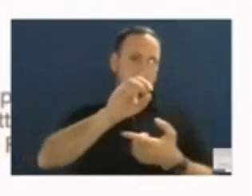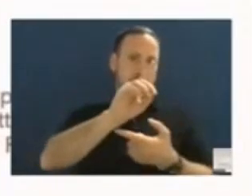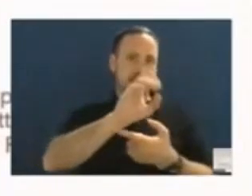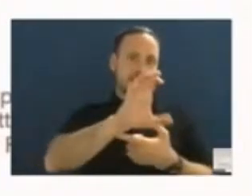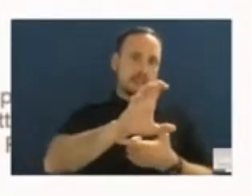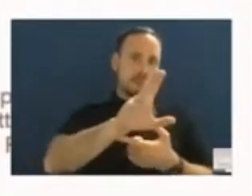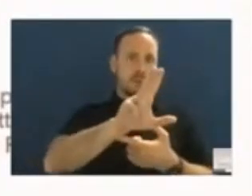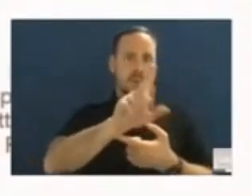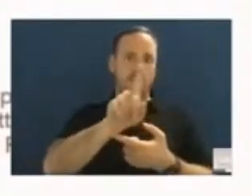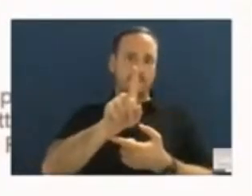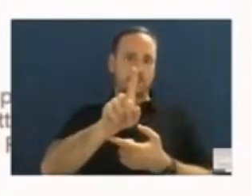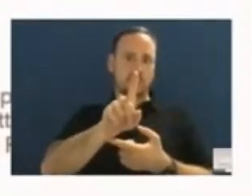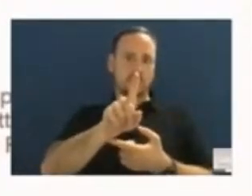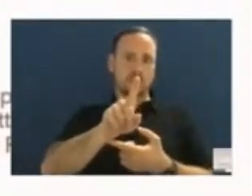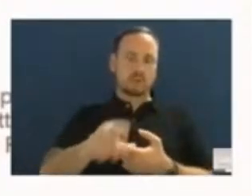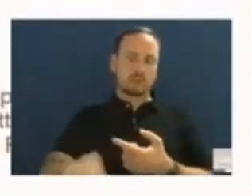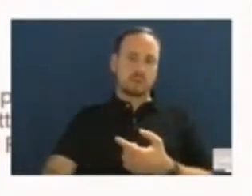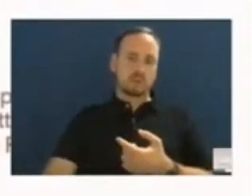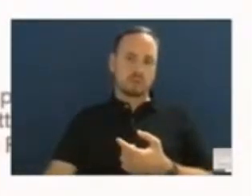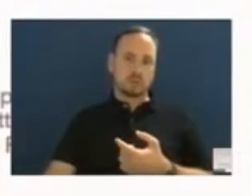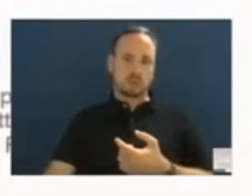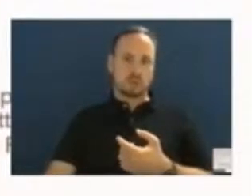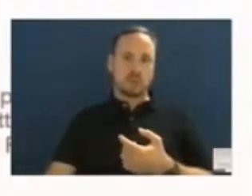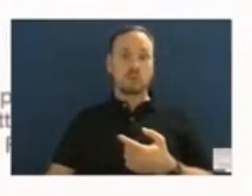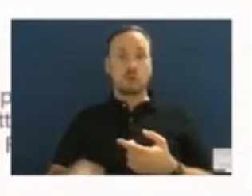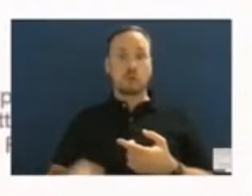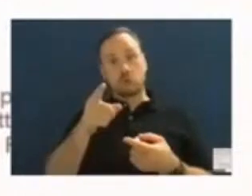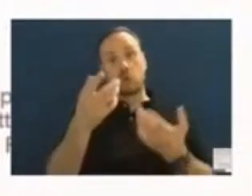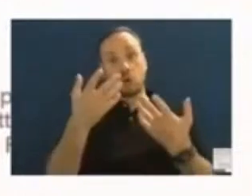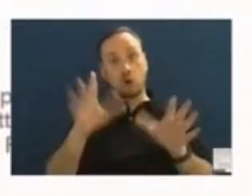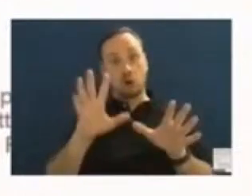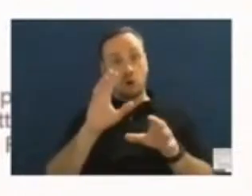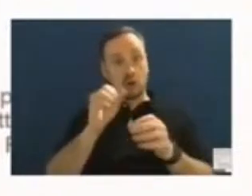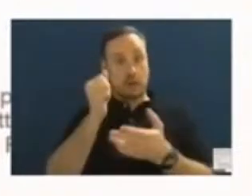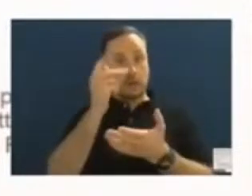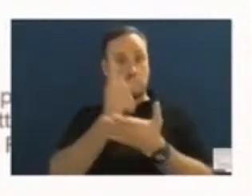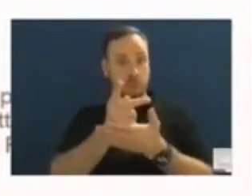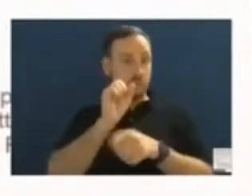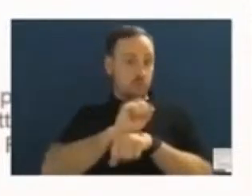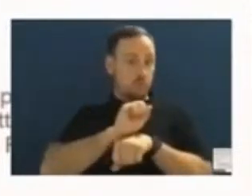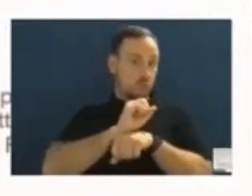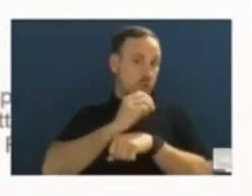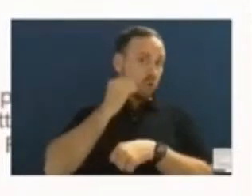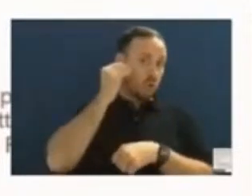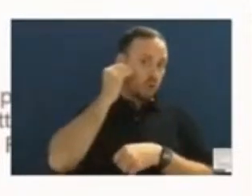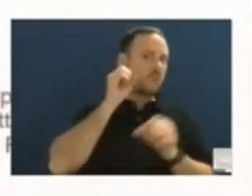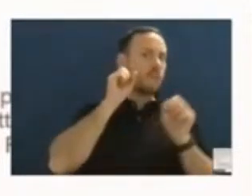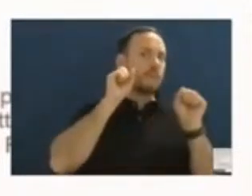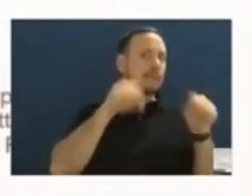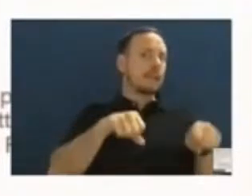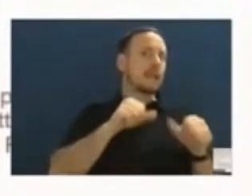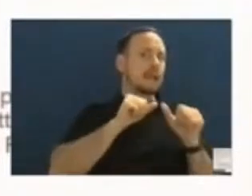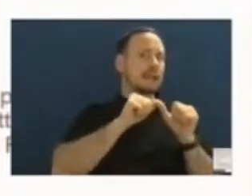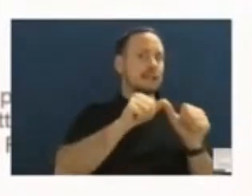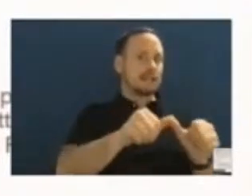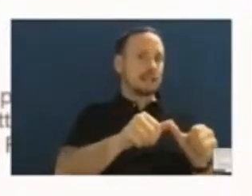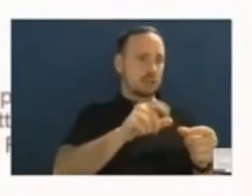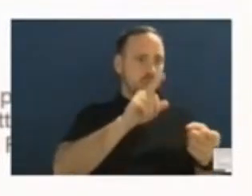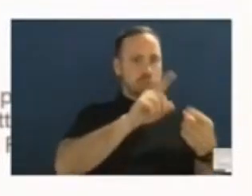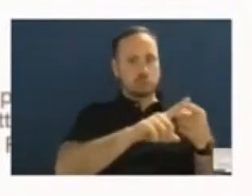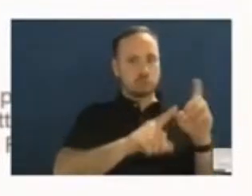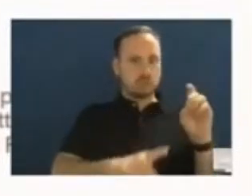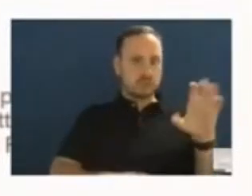year, people who have been approved for working remotely will be able to continue to do so. Now, there's some caveats to